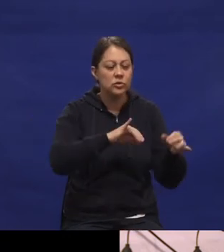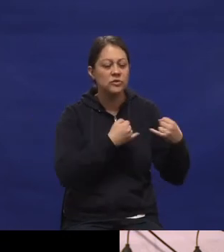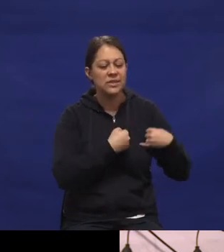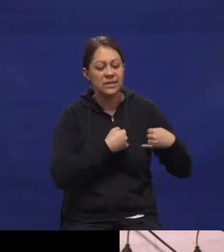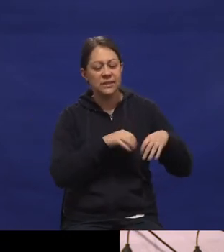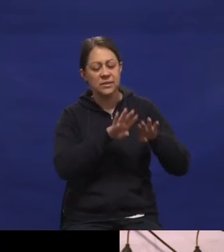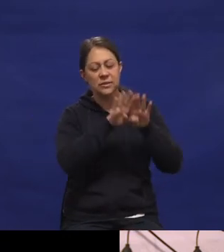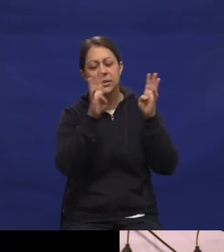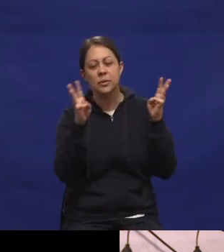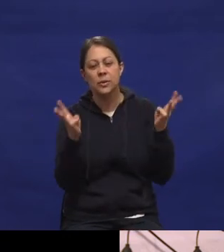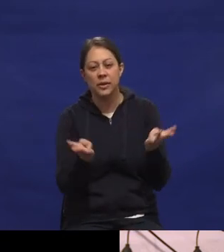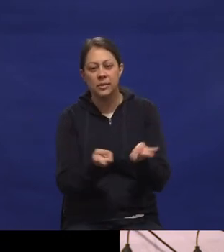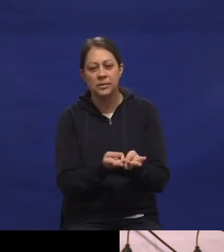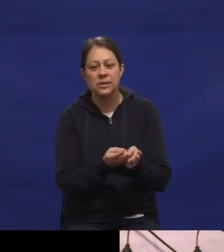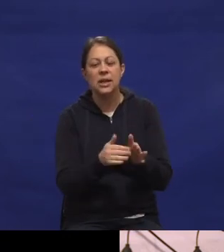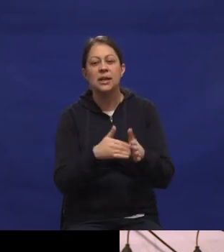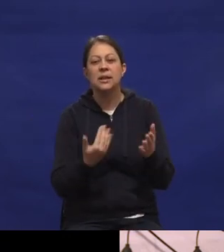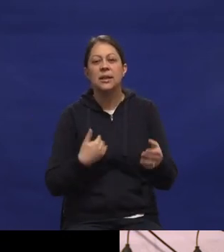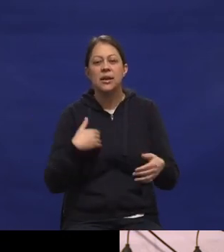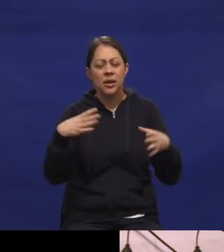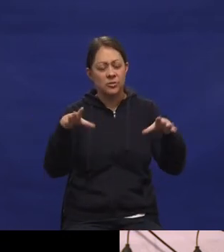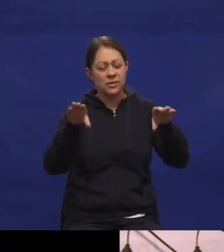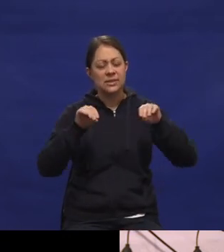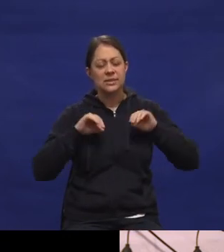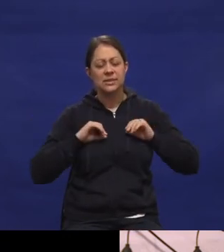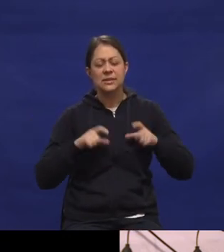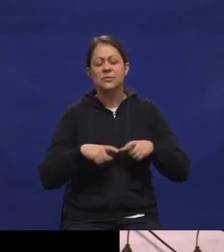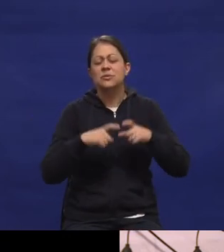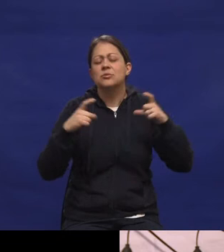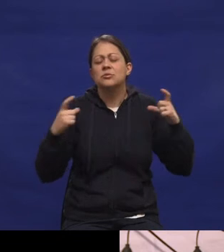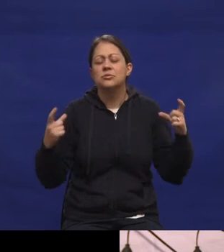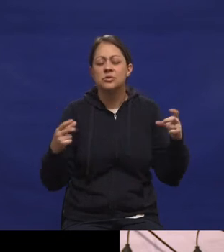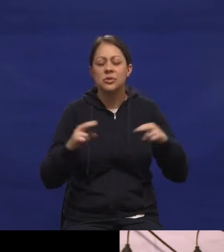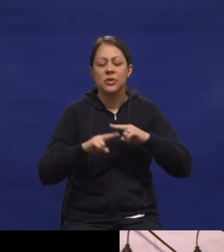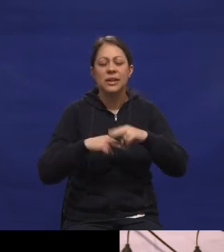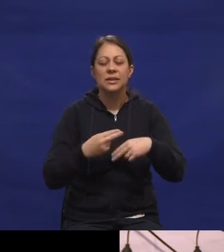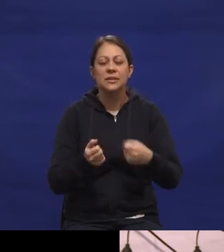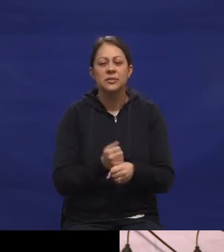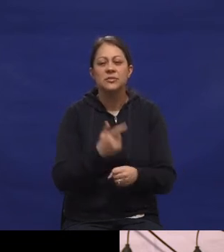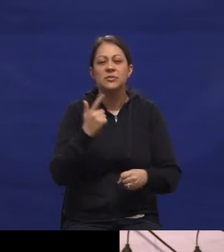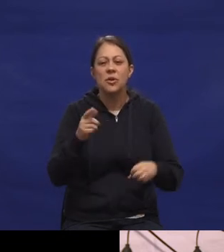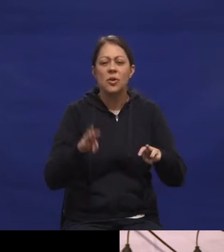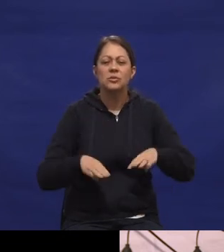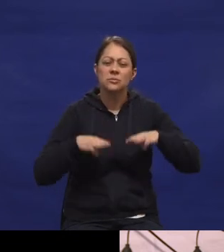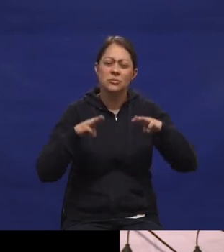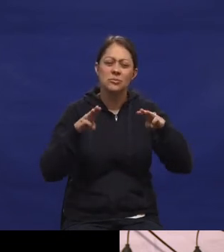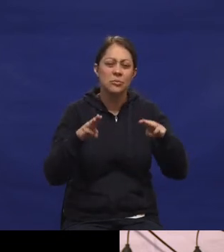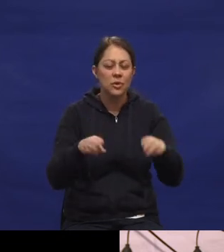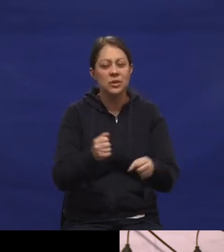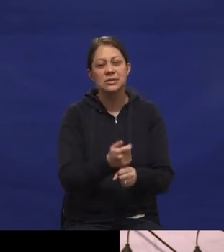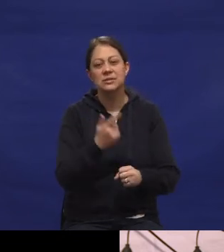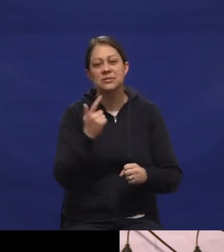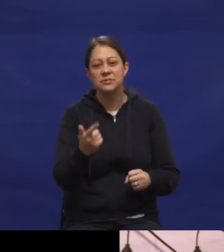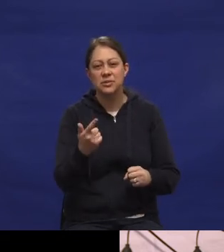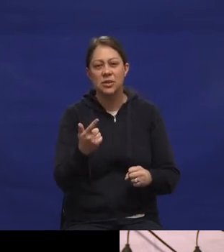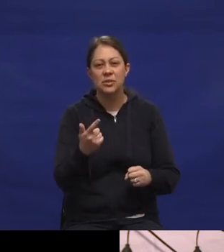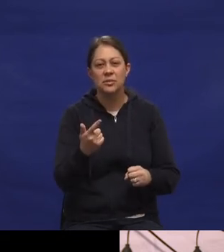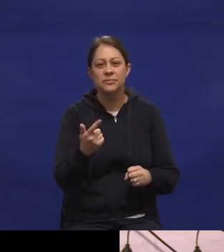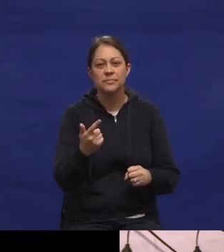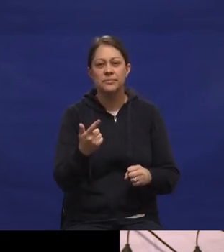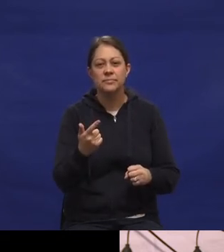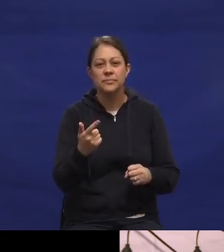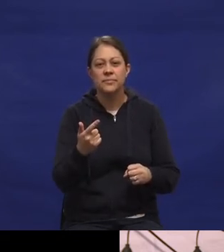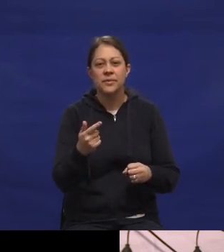world. And now I receive the great gift of God, the mercy of God, the God who came to us and sought us that he